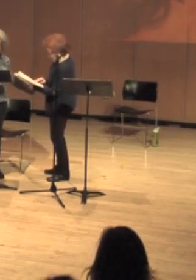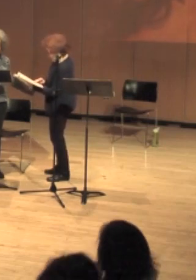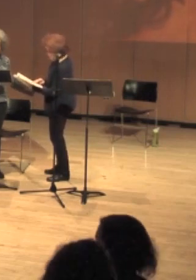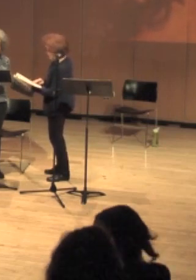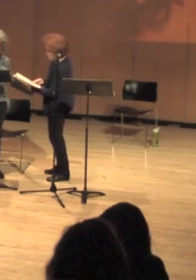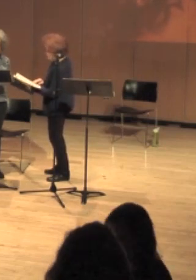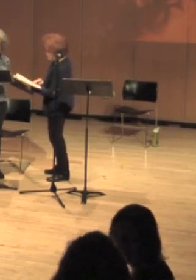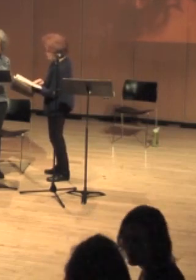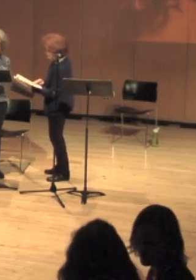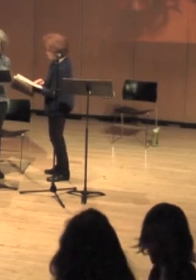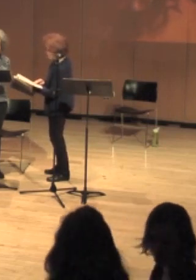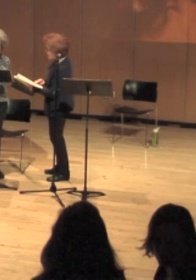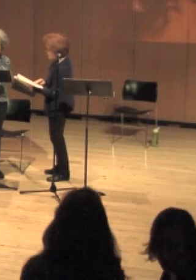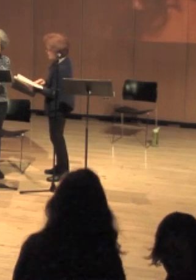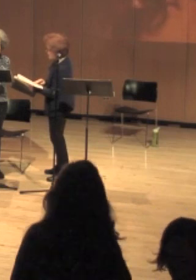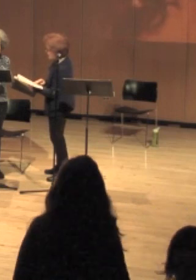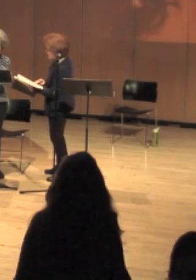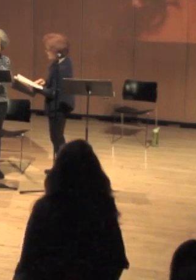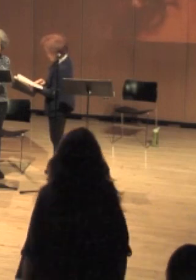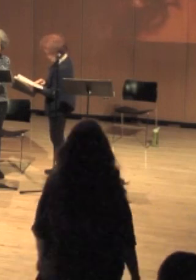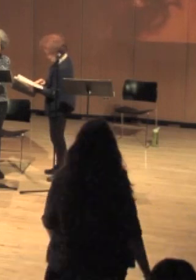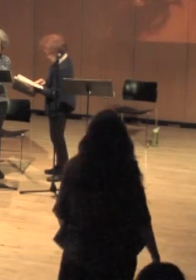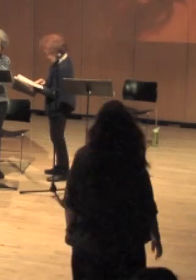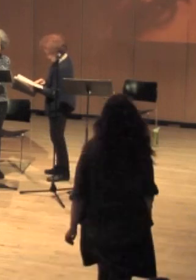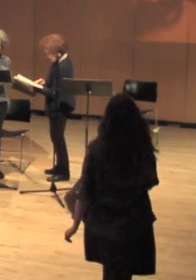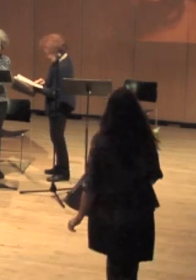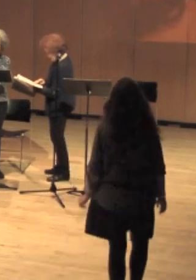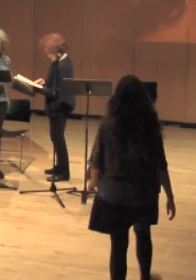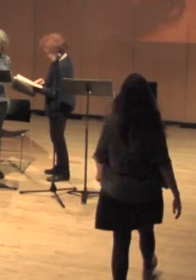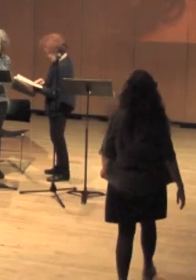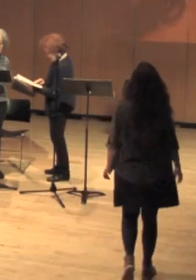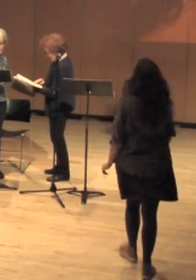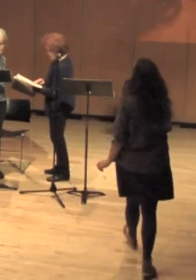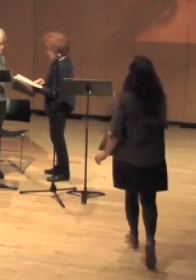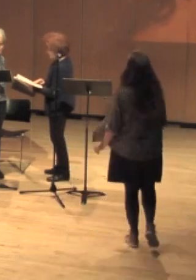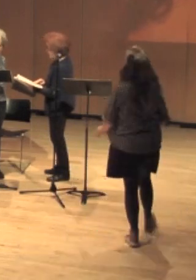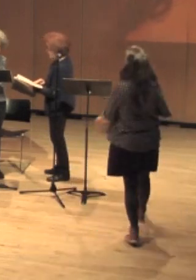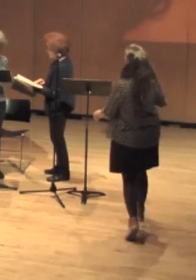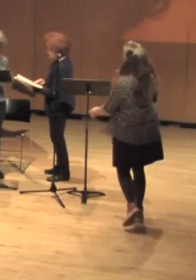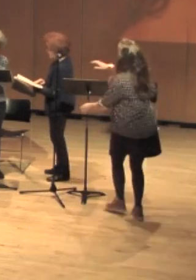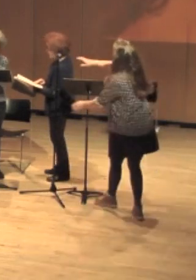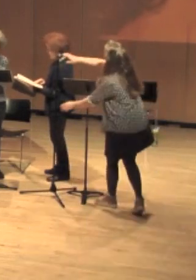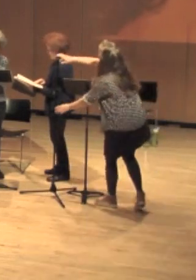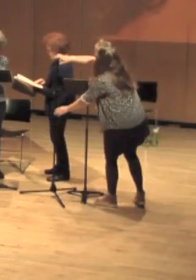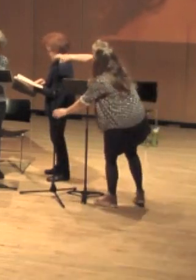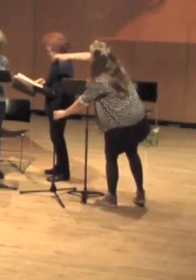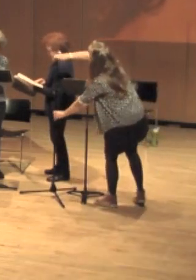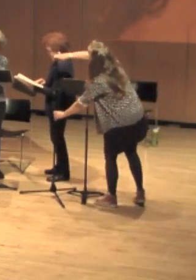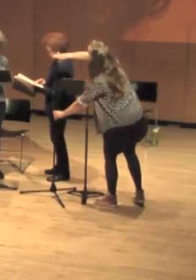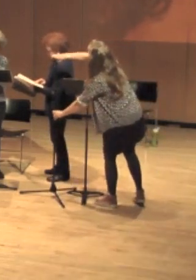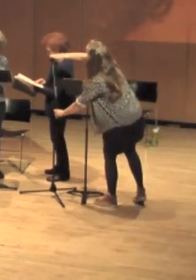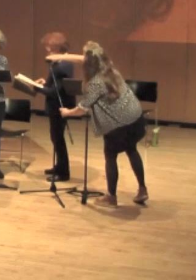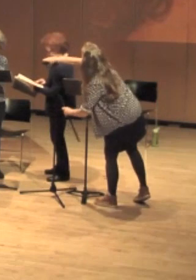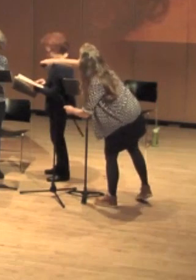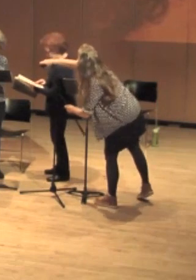see you don't you ever get tired I don't think about it like that